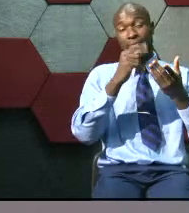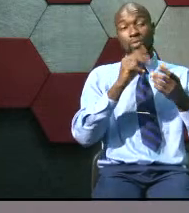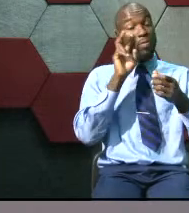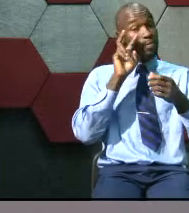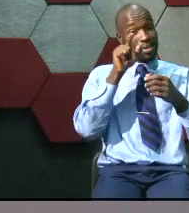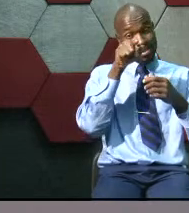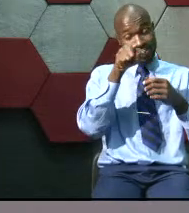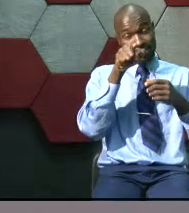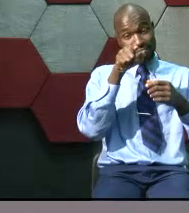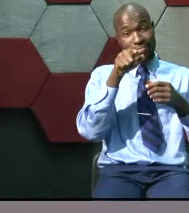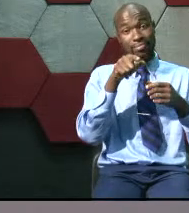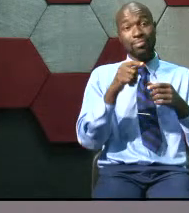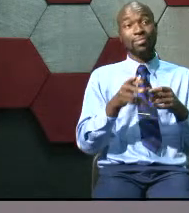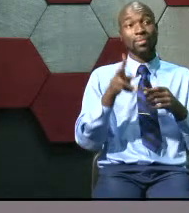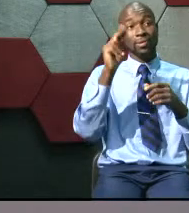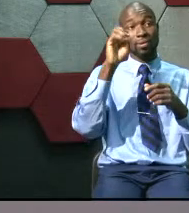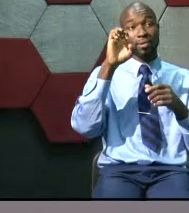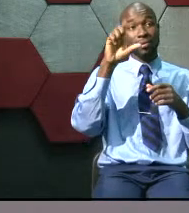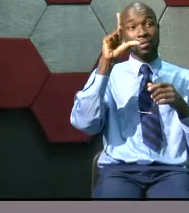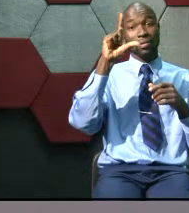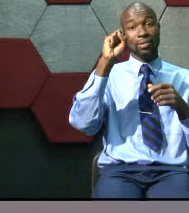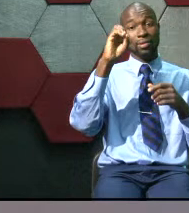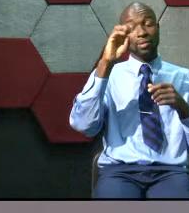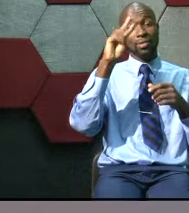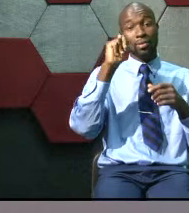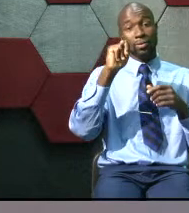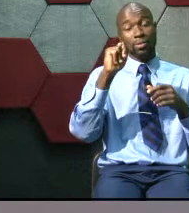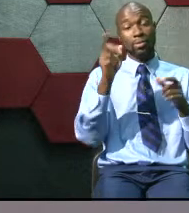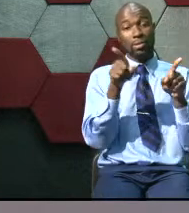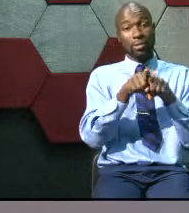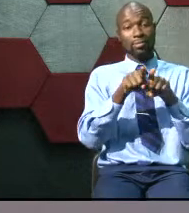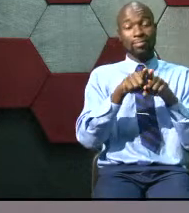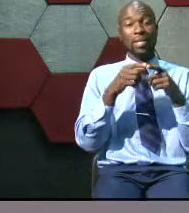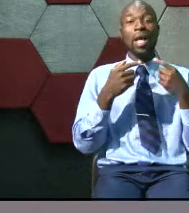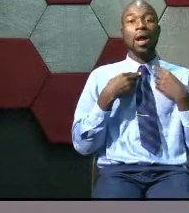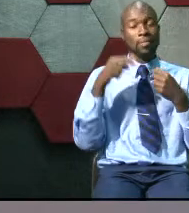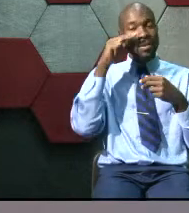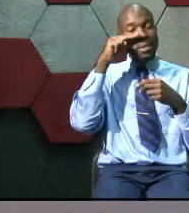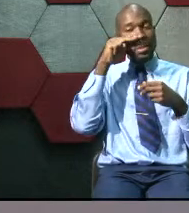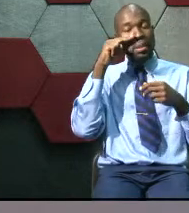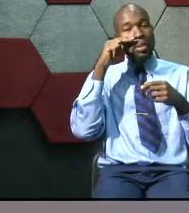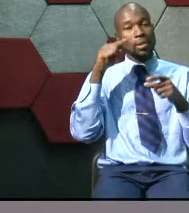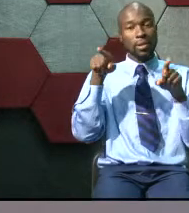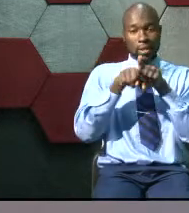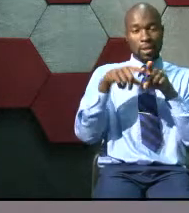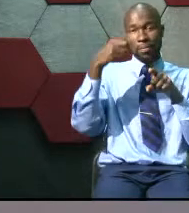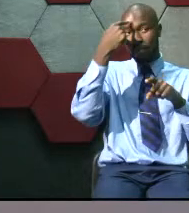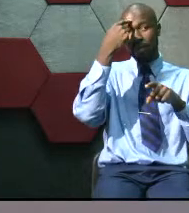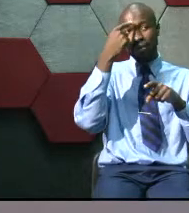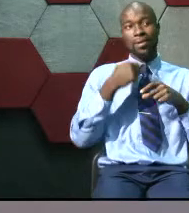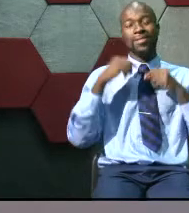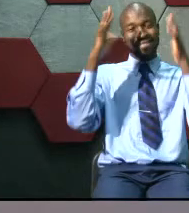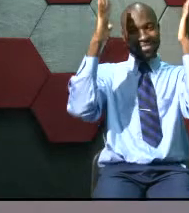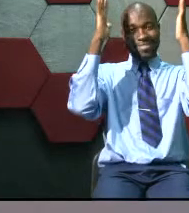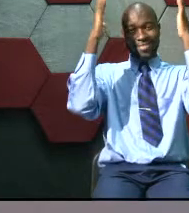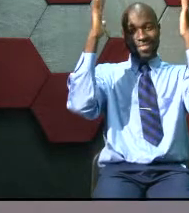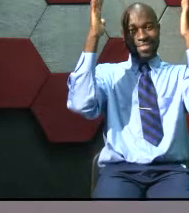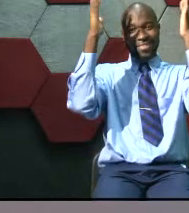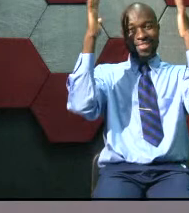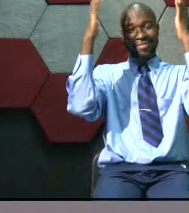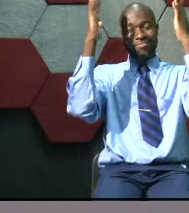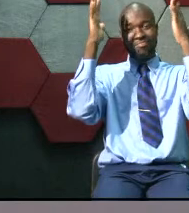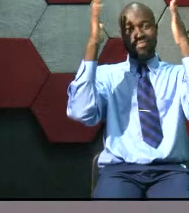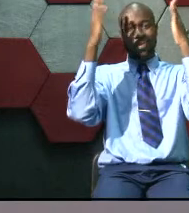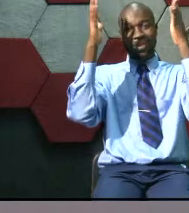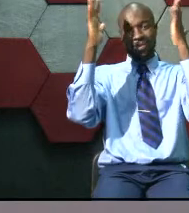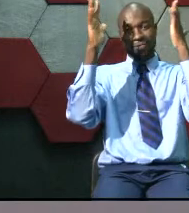seeing Nelson and Elizabeth as our sign language interpreters. You see Nelson, just show them, or Elizabeth, just show